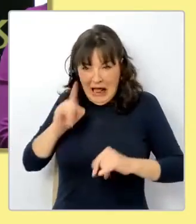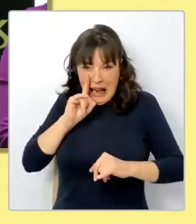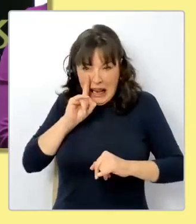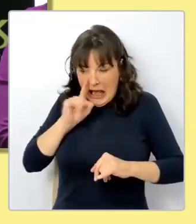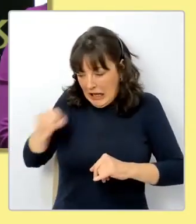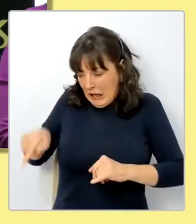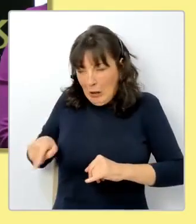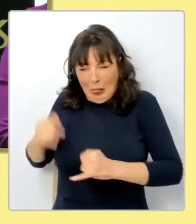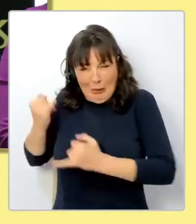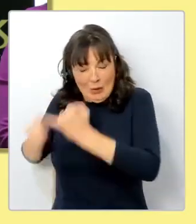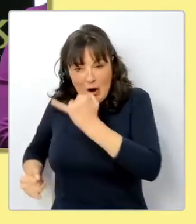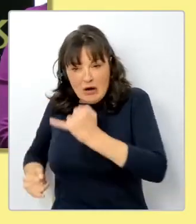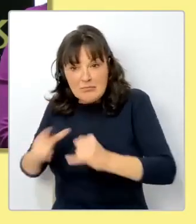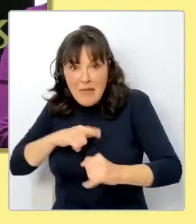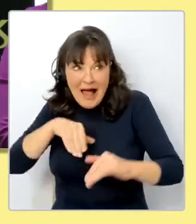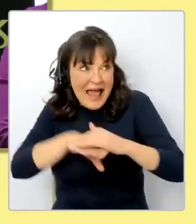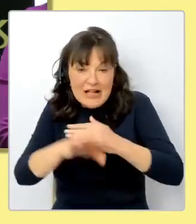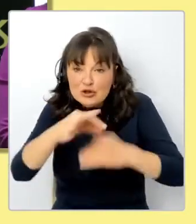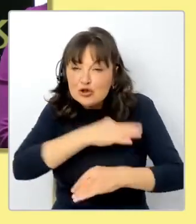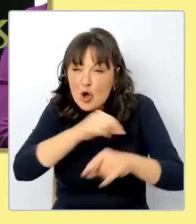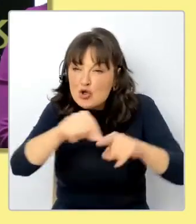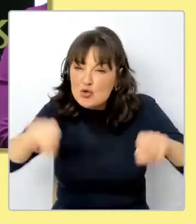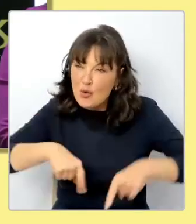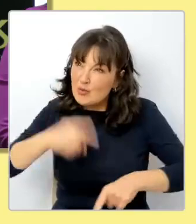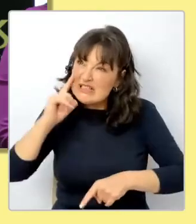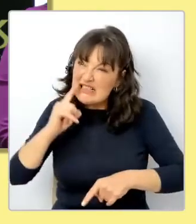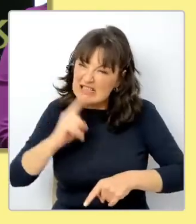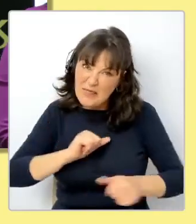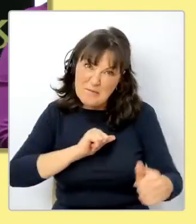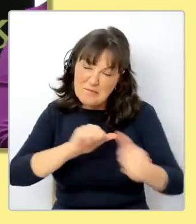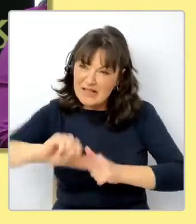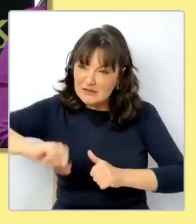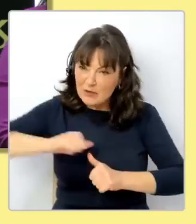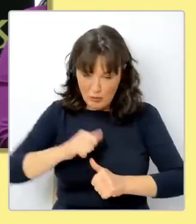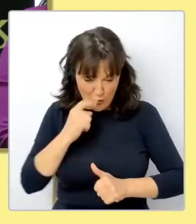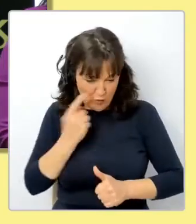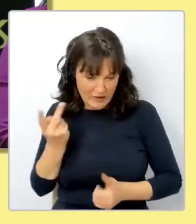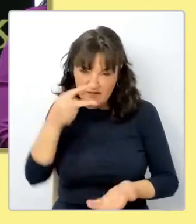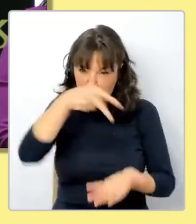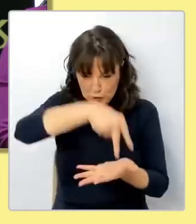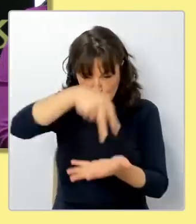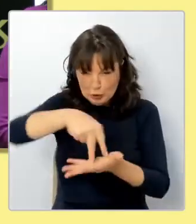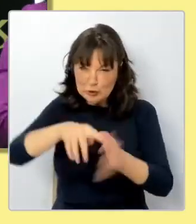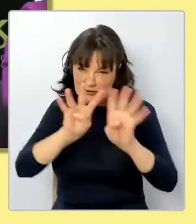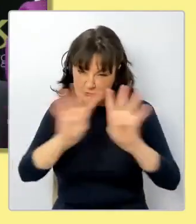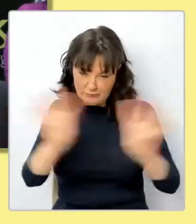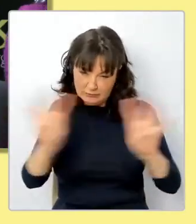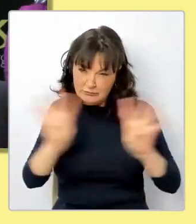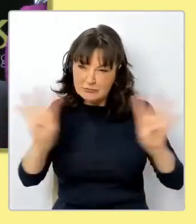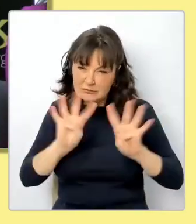very best of Scotland, because we have stood in George Square time and time again,